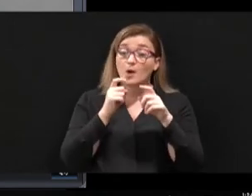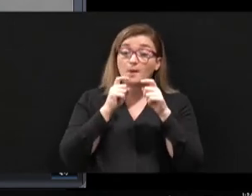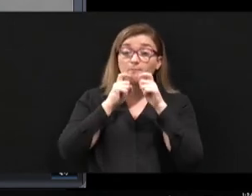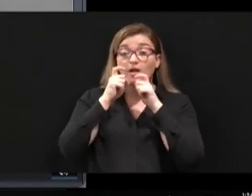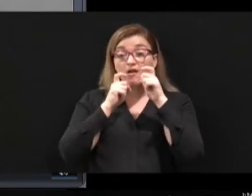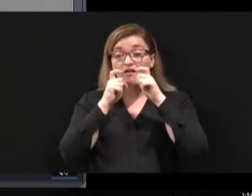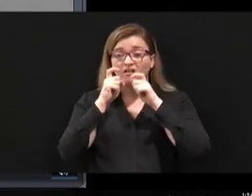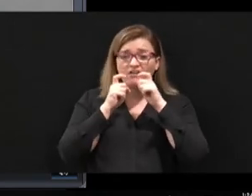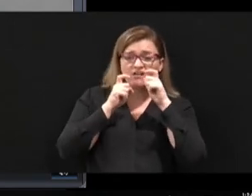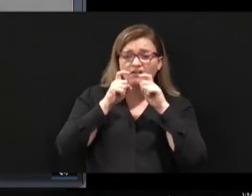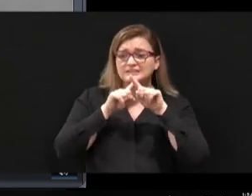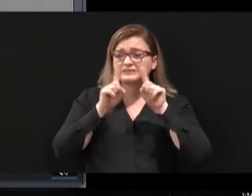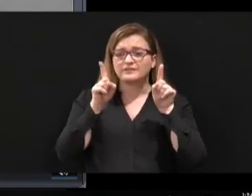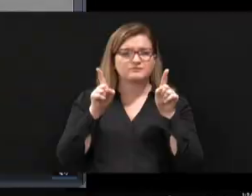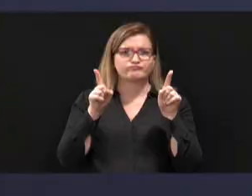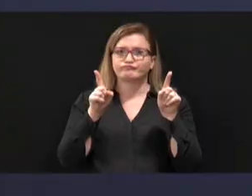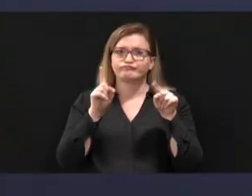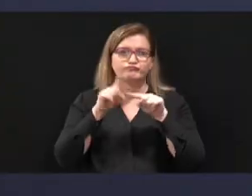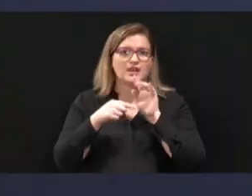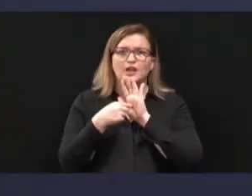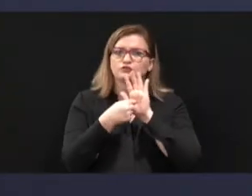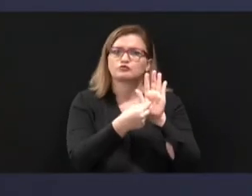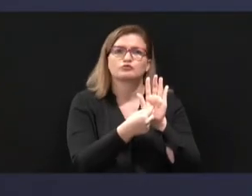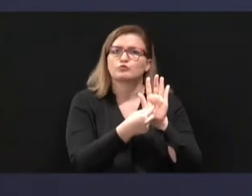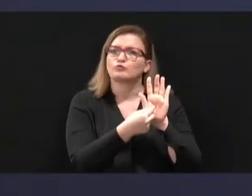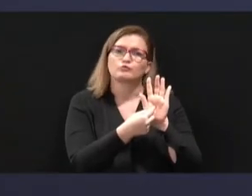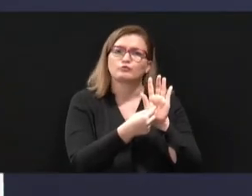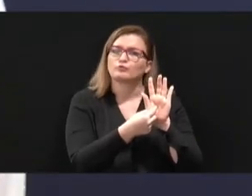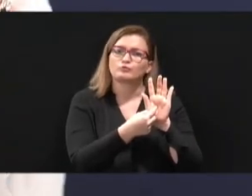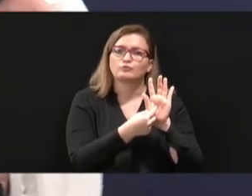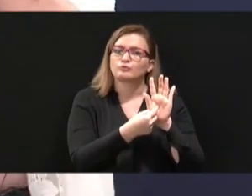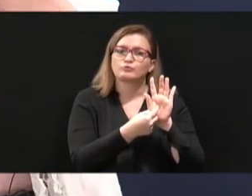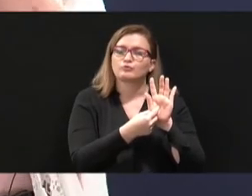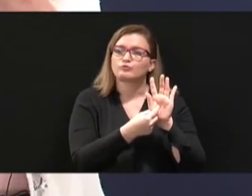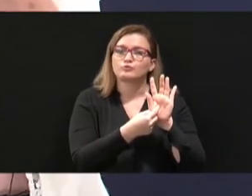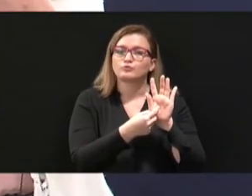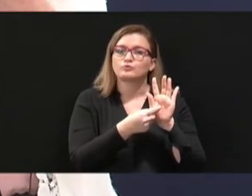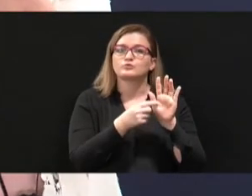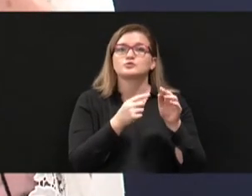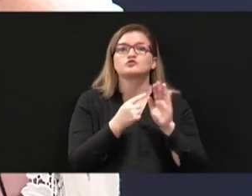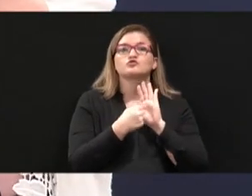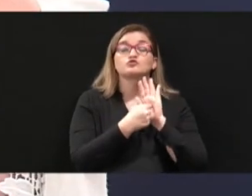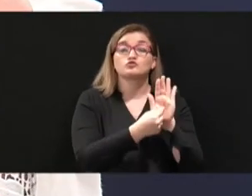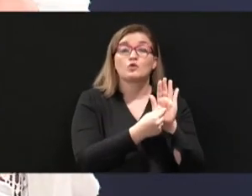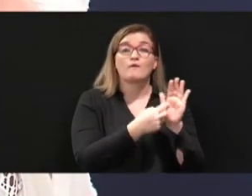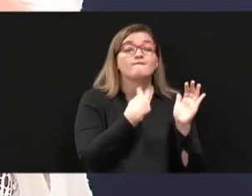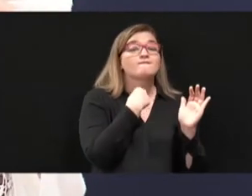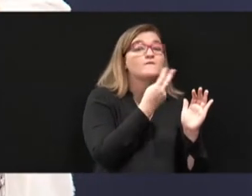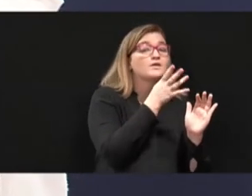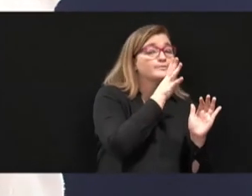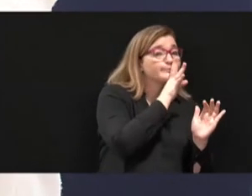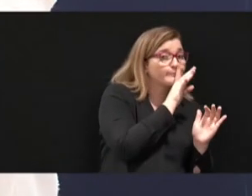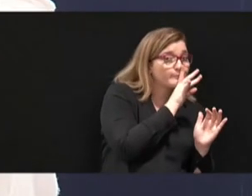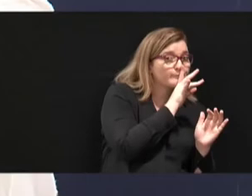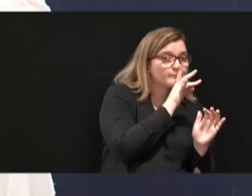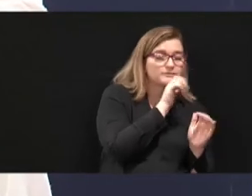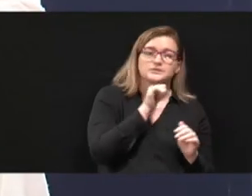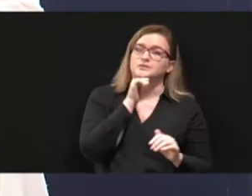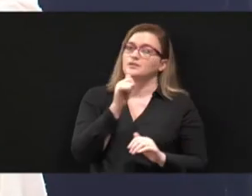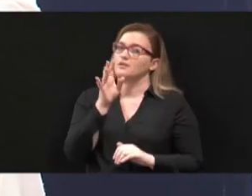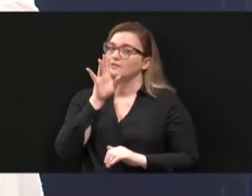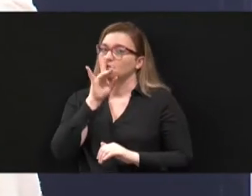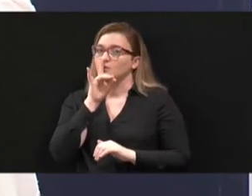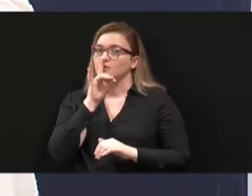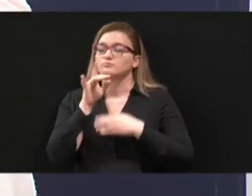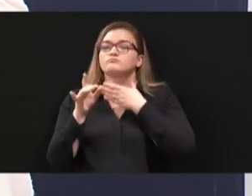them what their mouth looks like, should look like, we talk about voiced and unvoiced. So take your hand and put it over